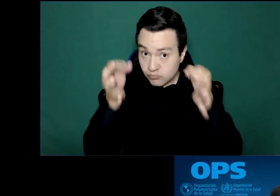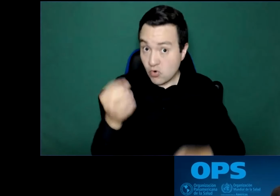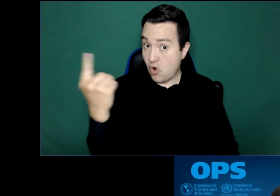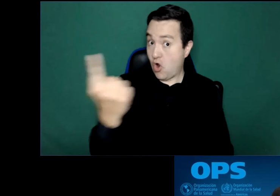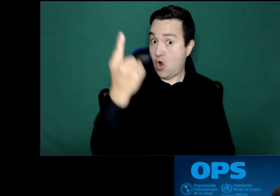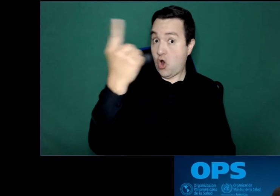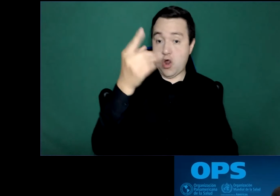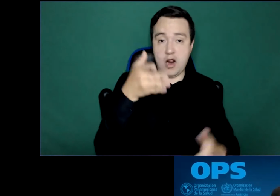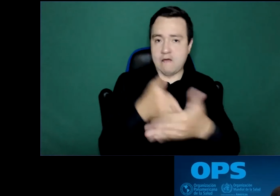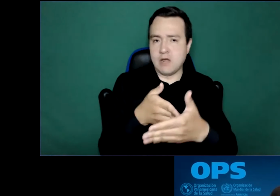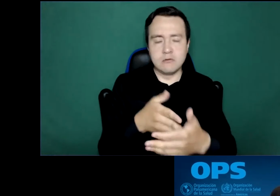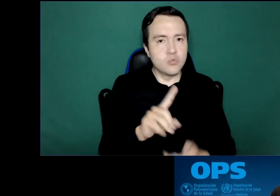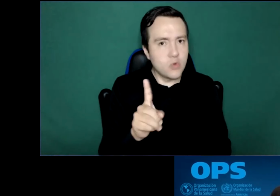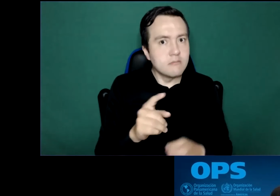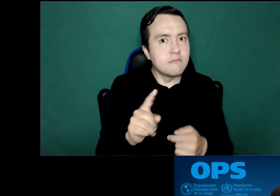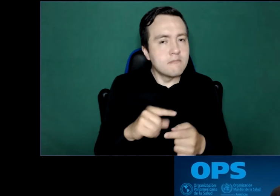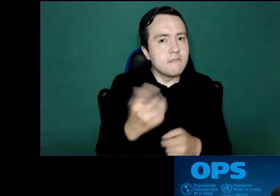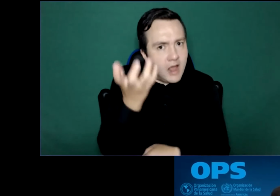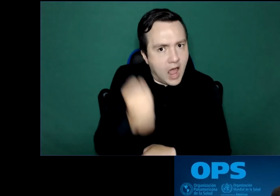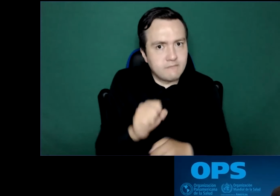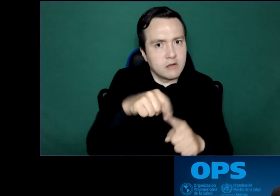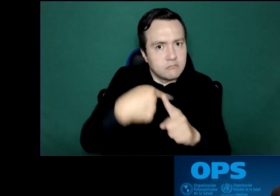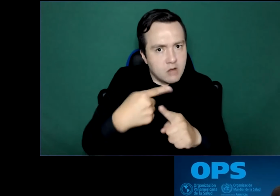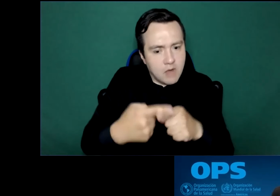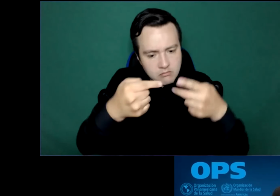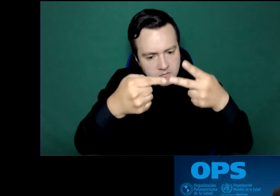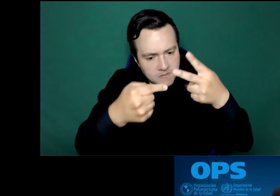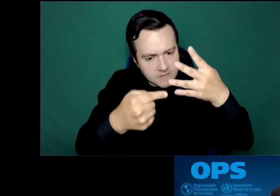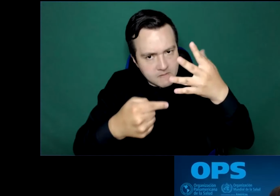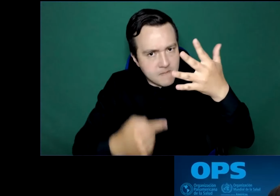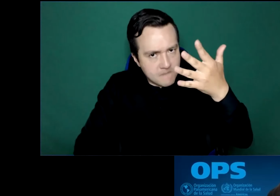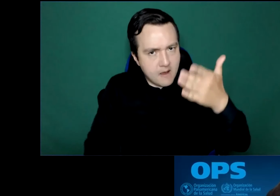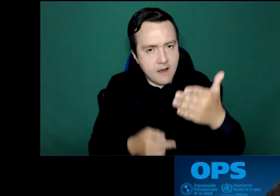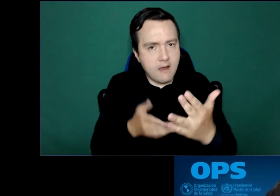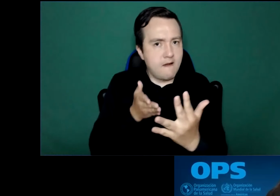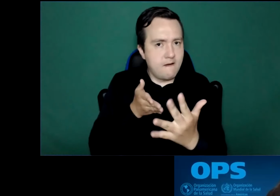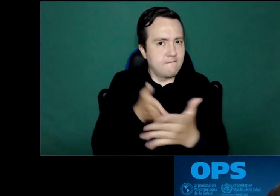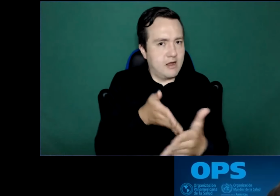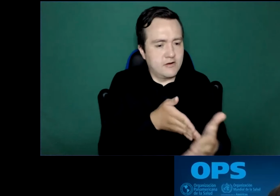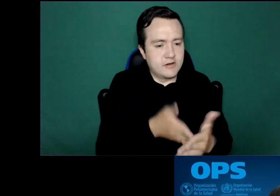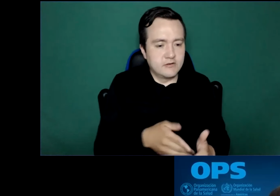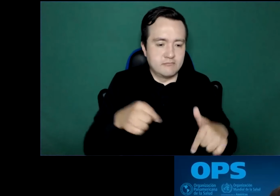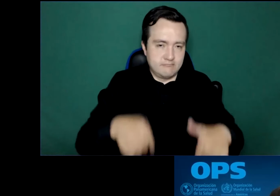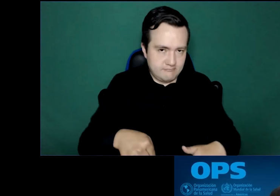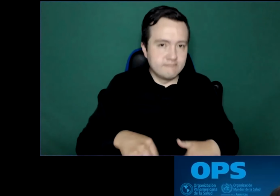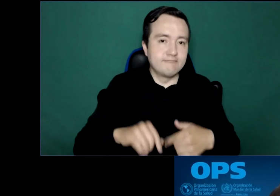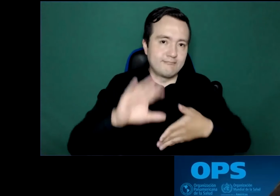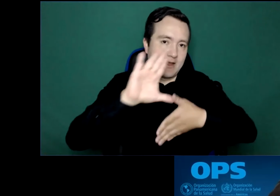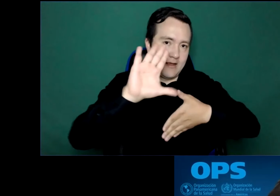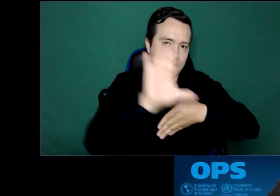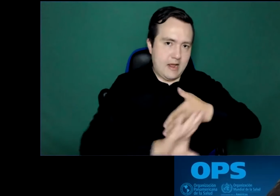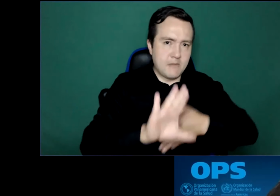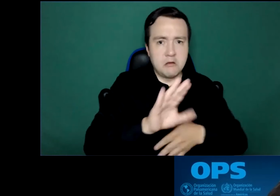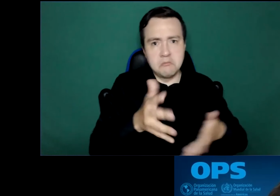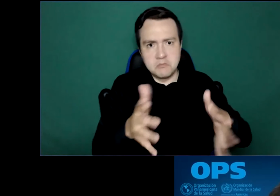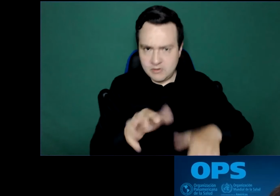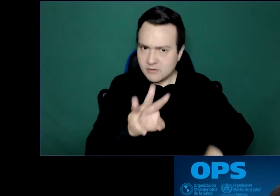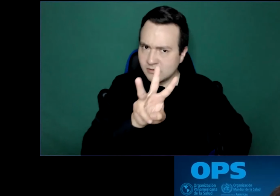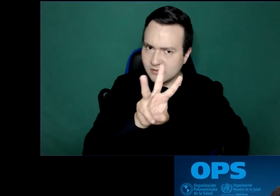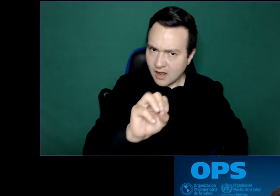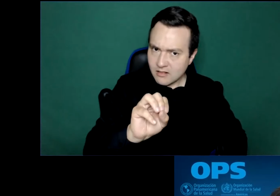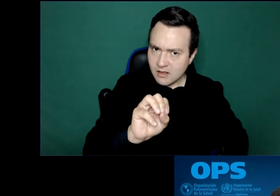services in the region of the Americas, constituting up to 30 to 60% of health financing at